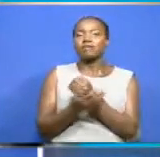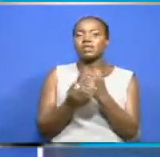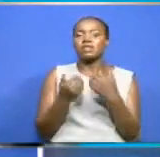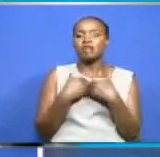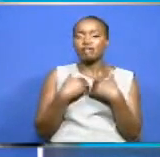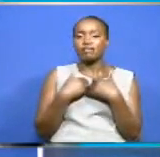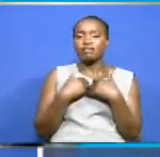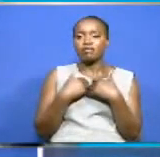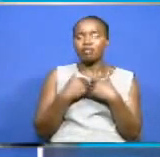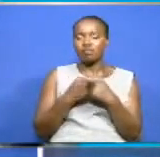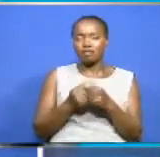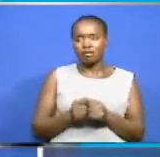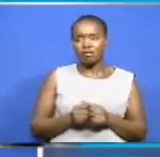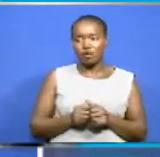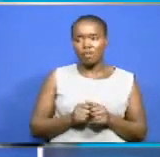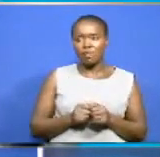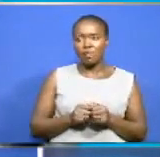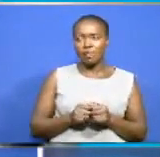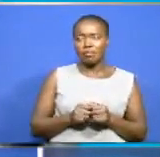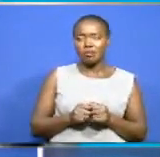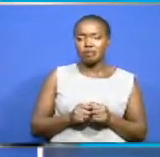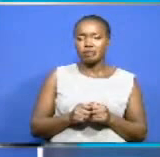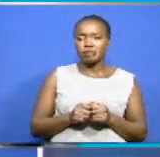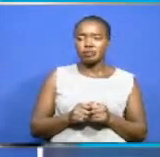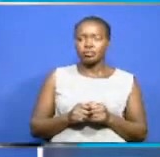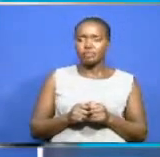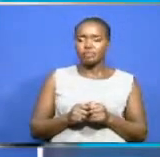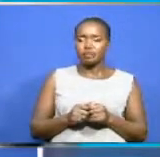require? Mm-hmm. Thank you very much, Alan.